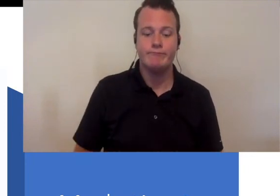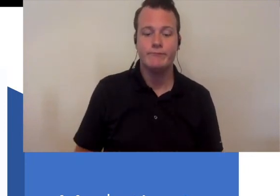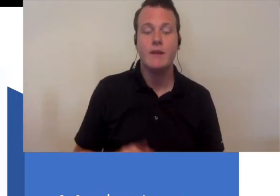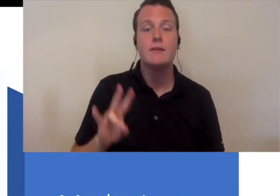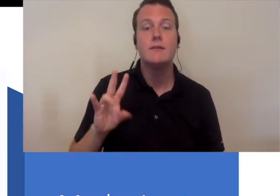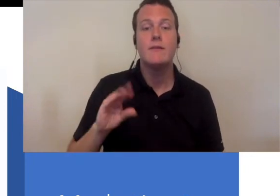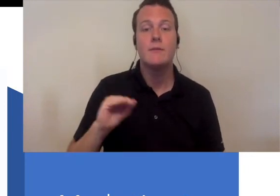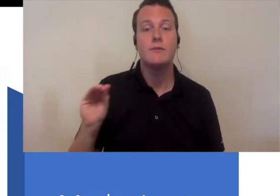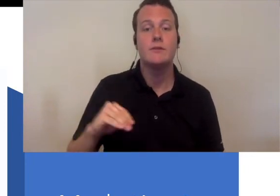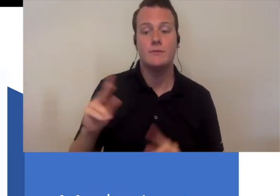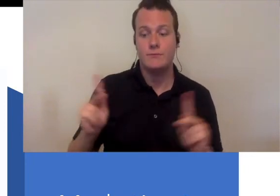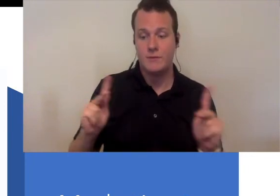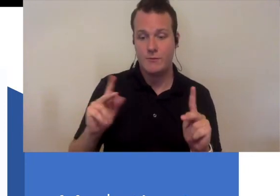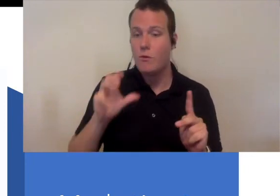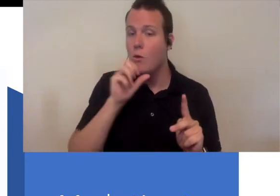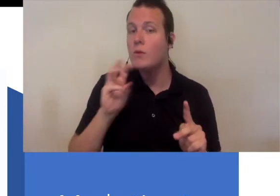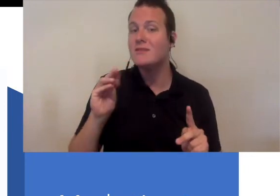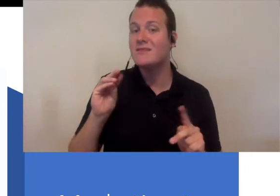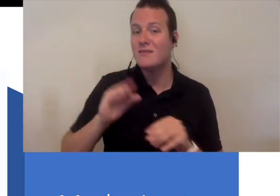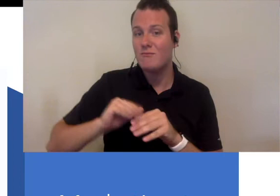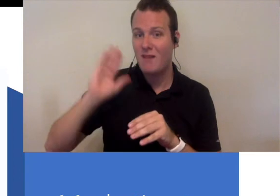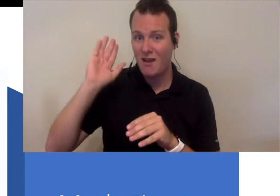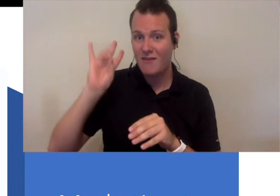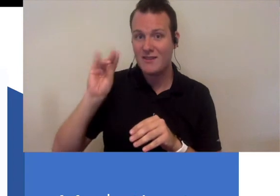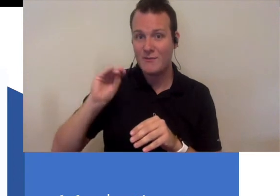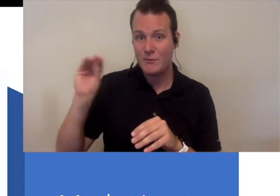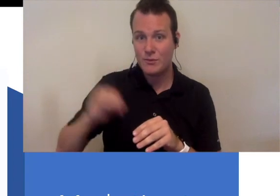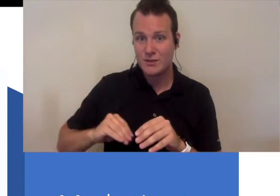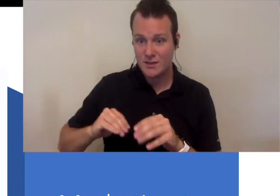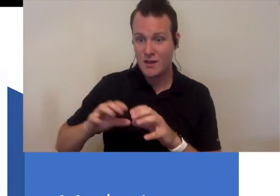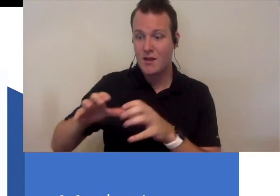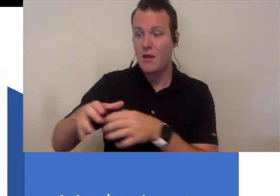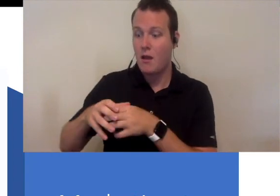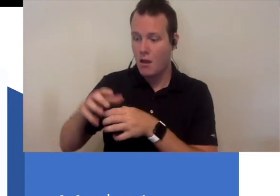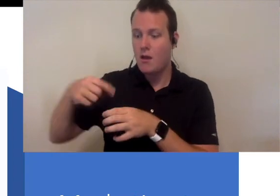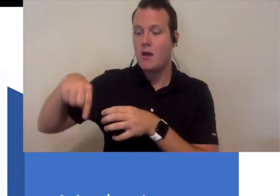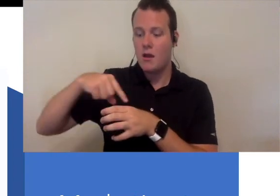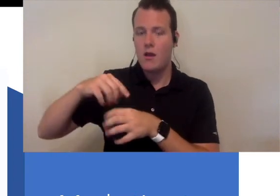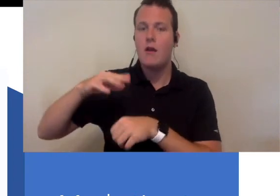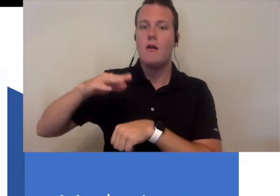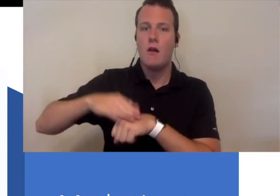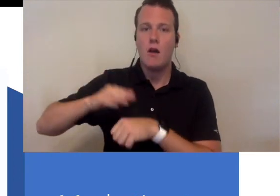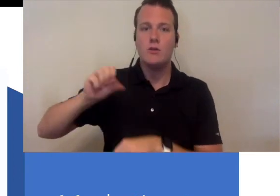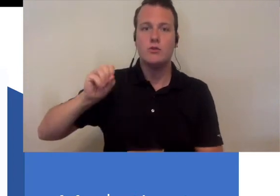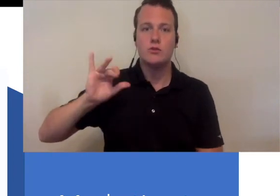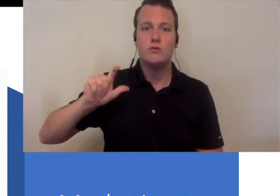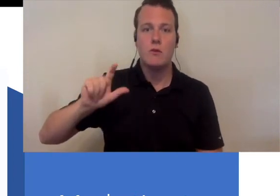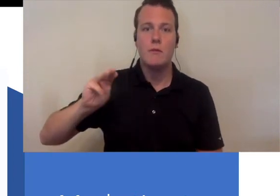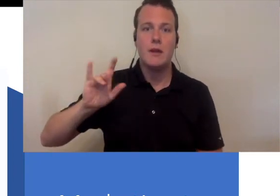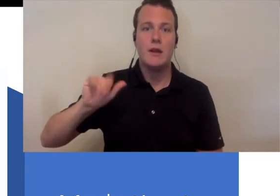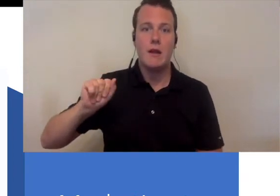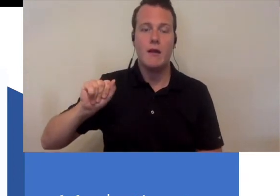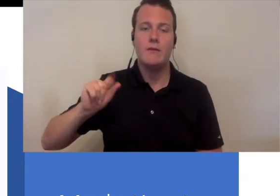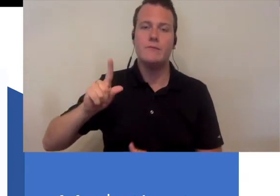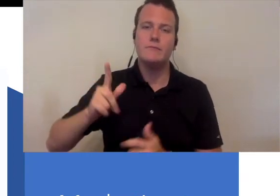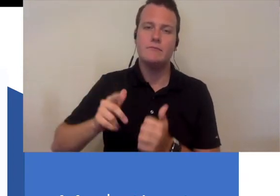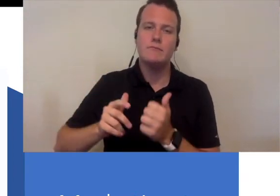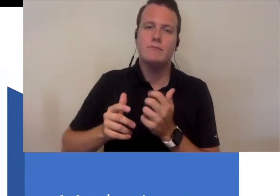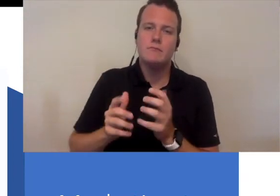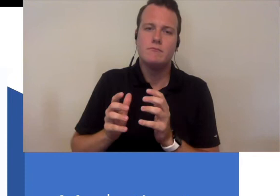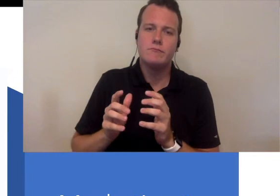75% of all individuals over 60 years old are on social media, and especially Facebook, almost